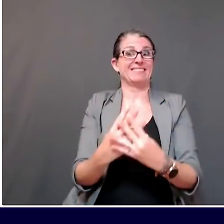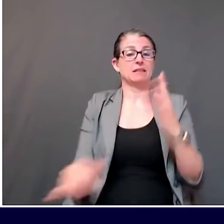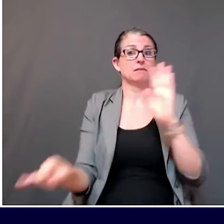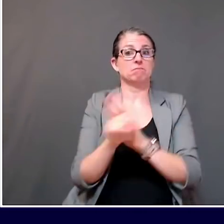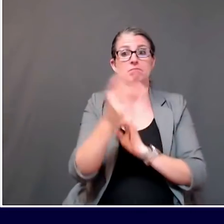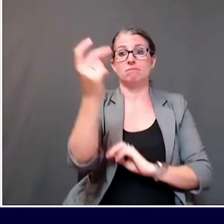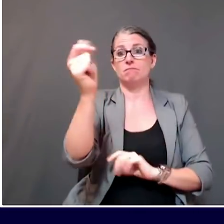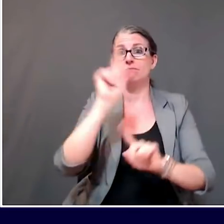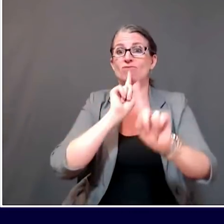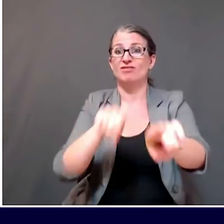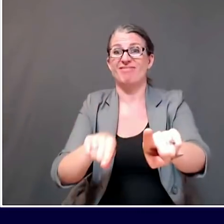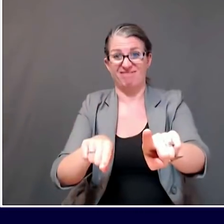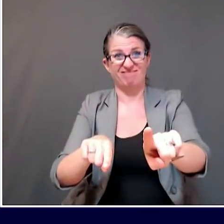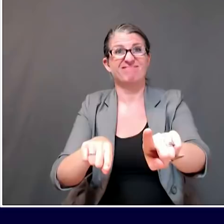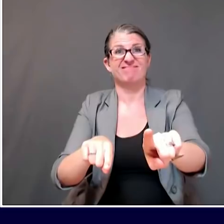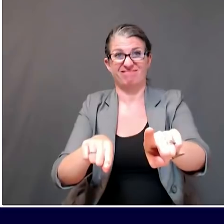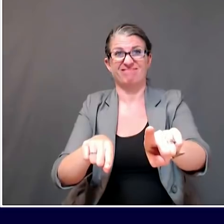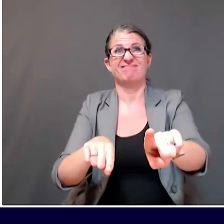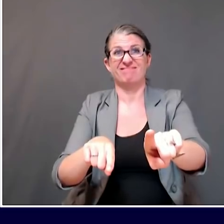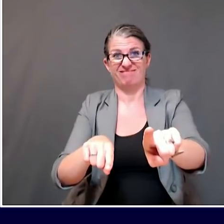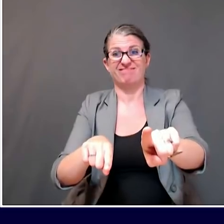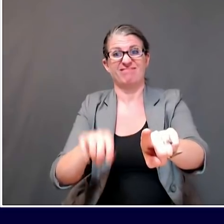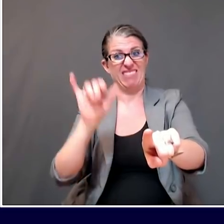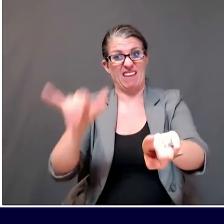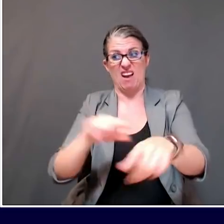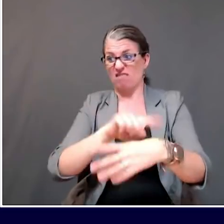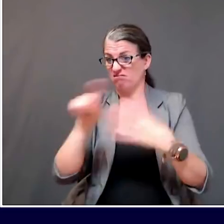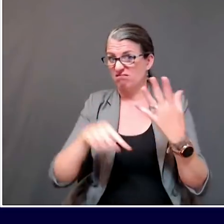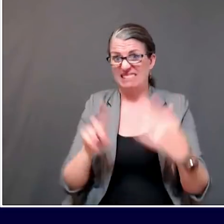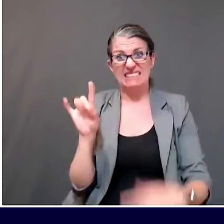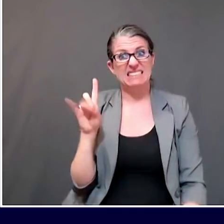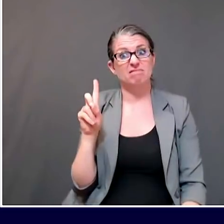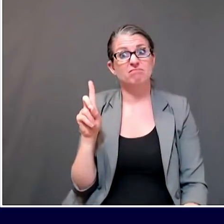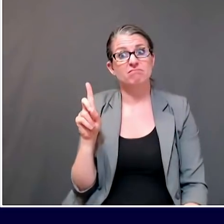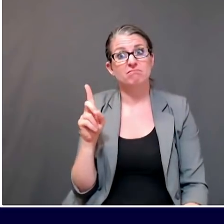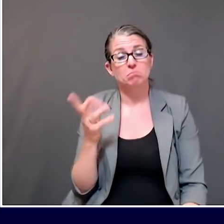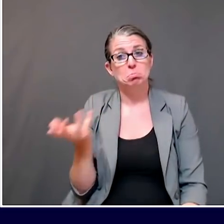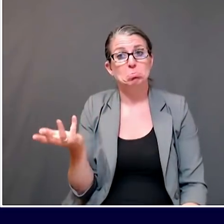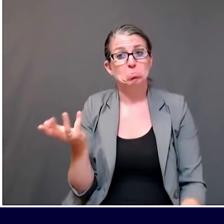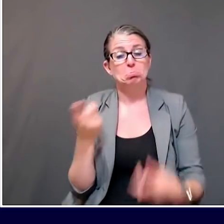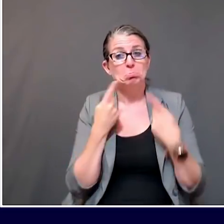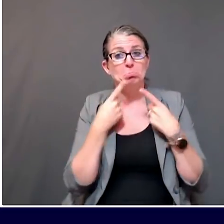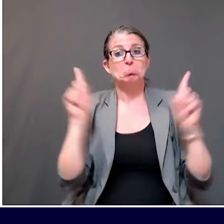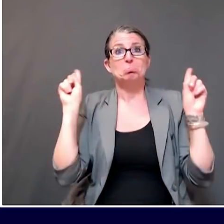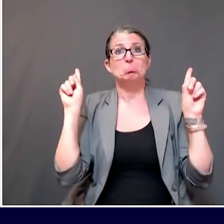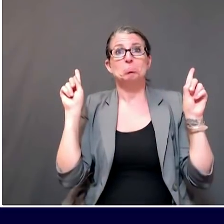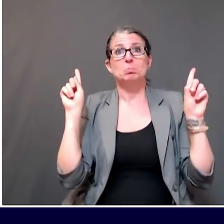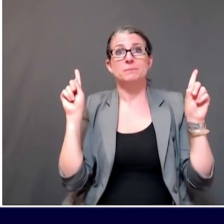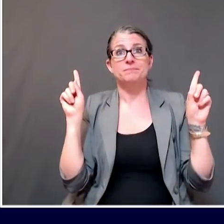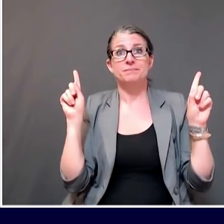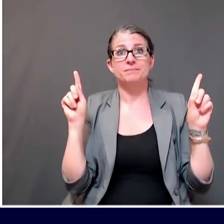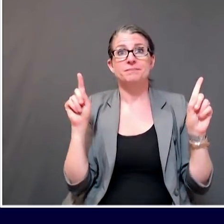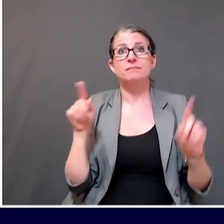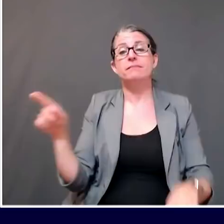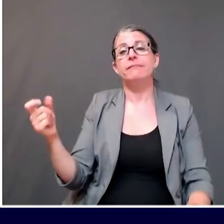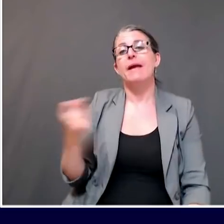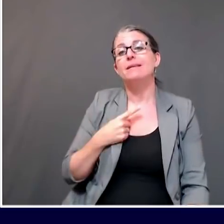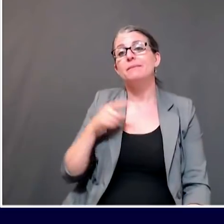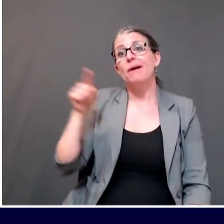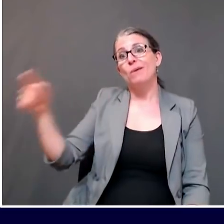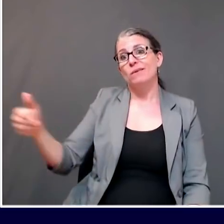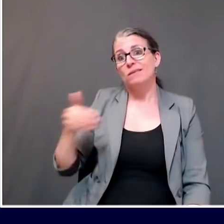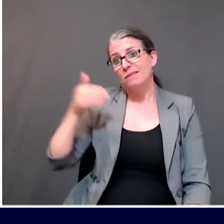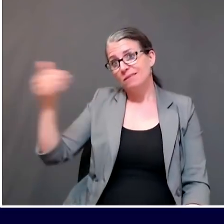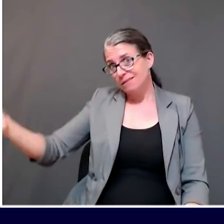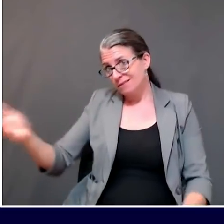schools, well, there have been discussions about the utility of more widespread testing. But what we've also learned